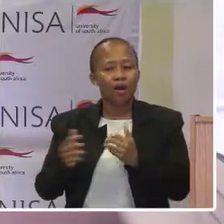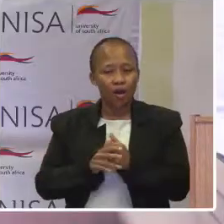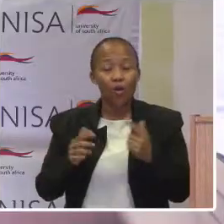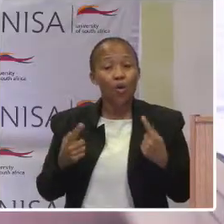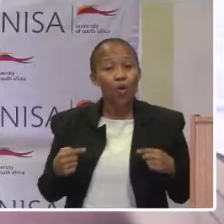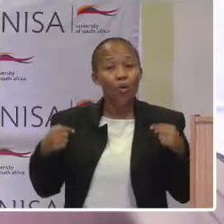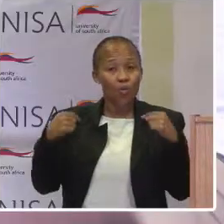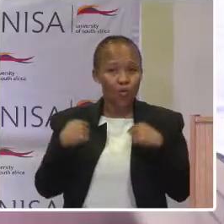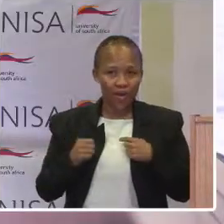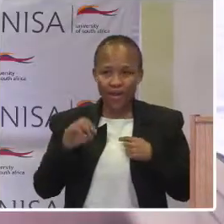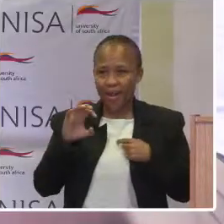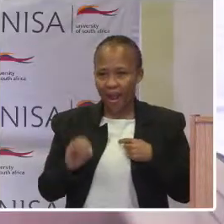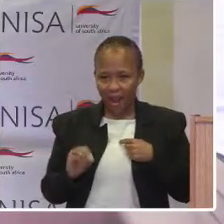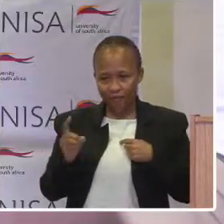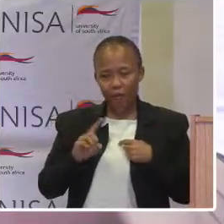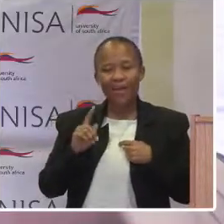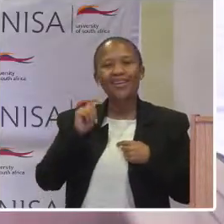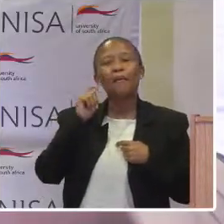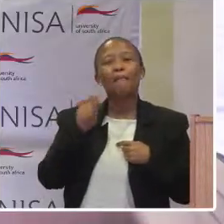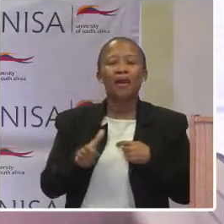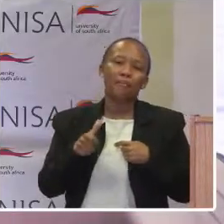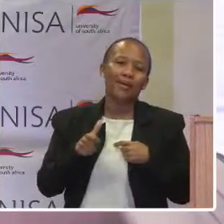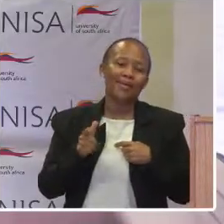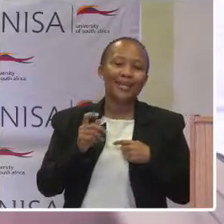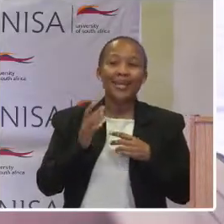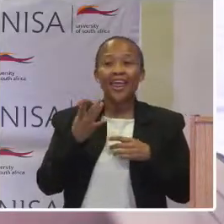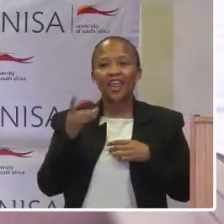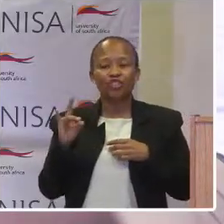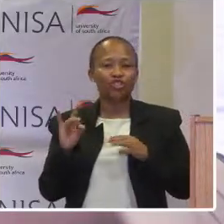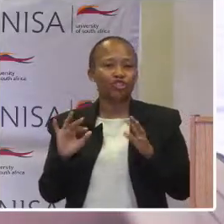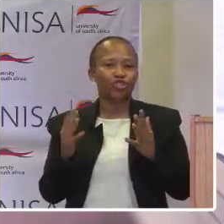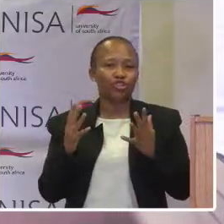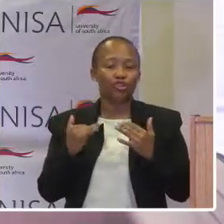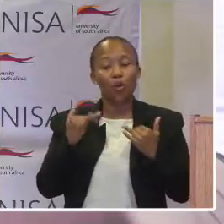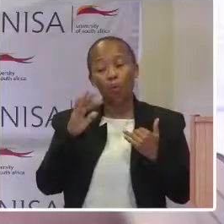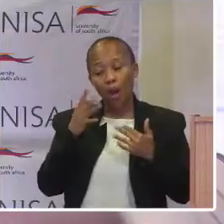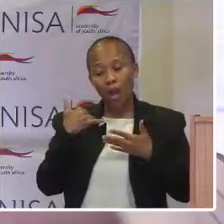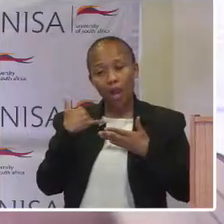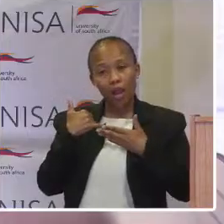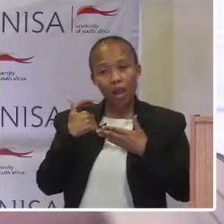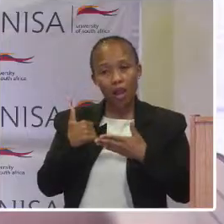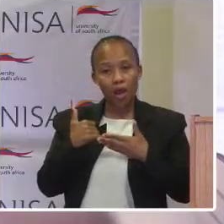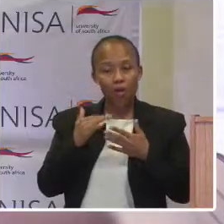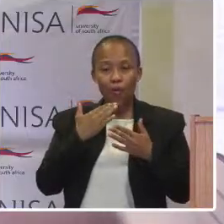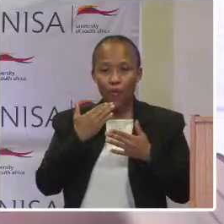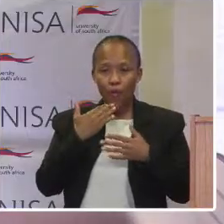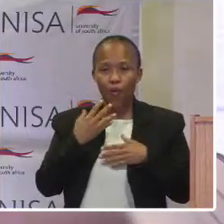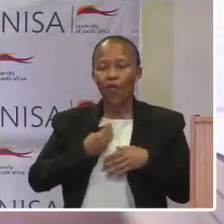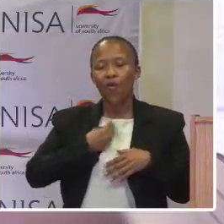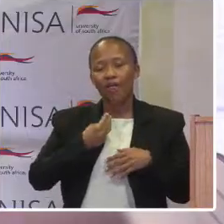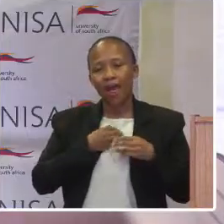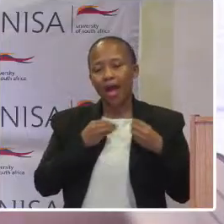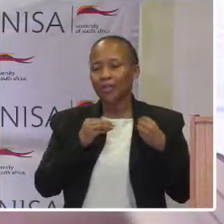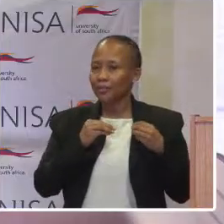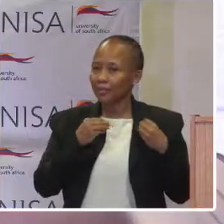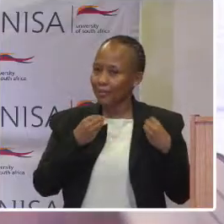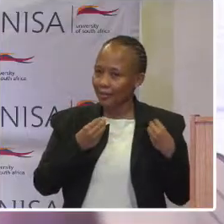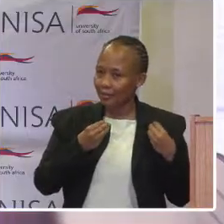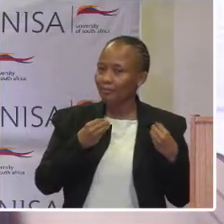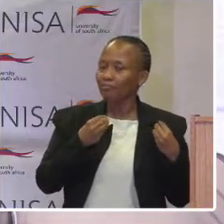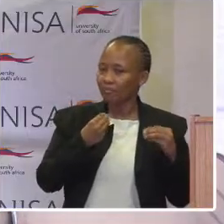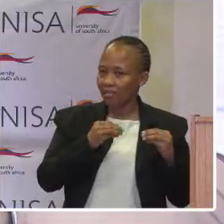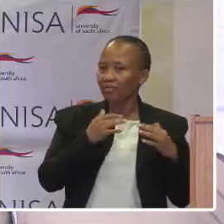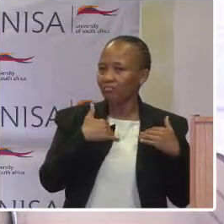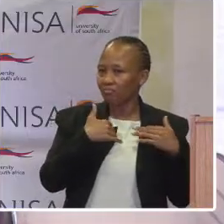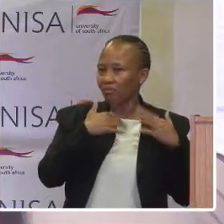With the cashless payment, the app that will assist you as young startups to make it easier